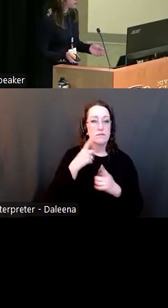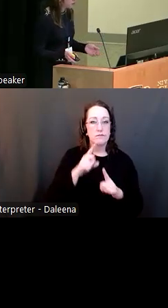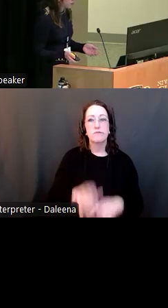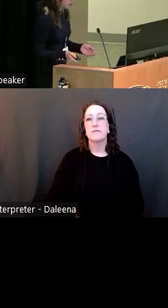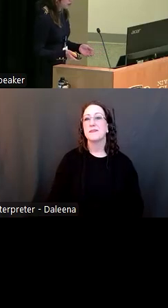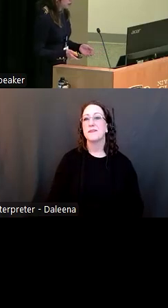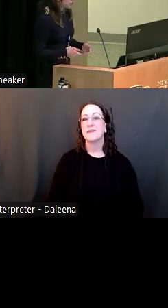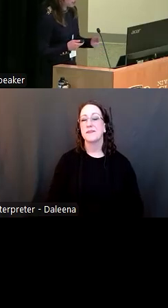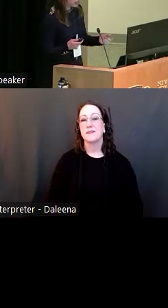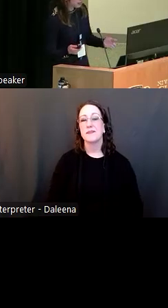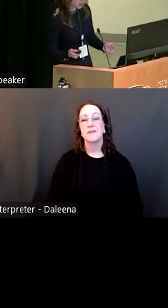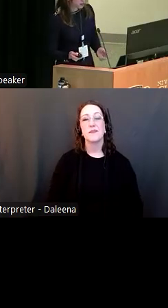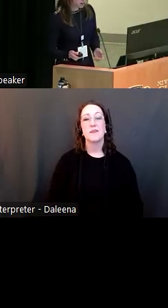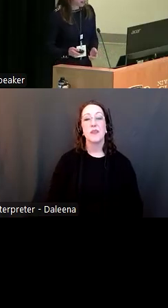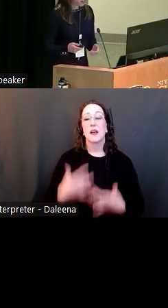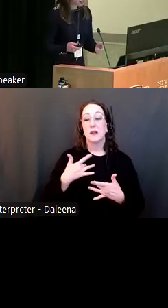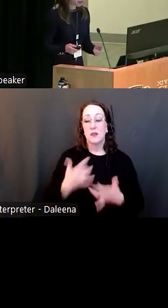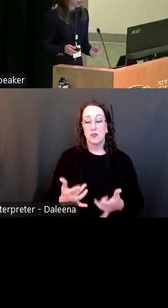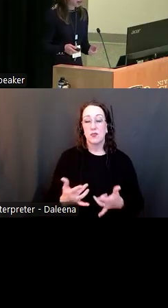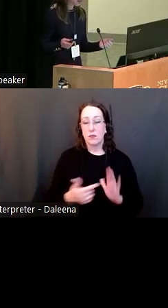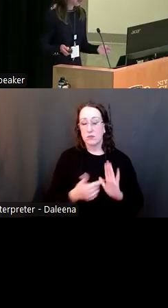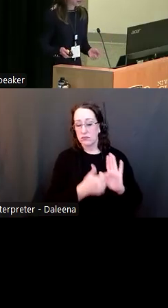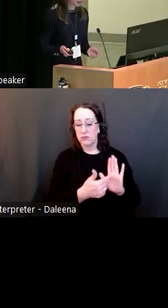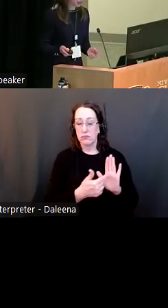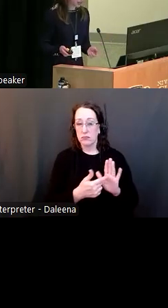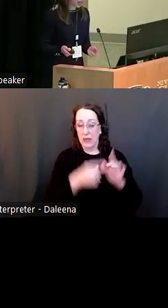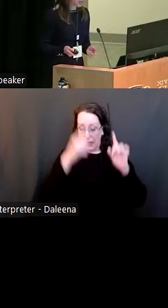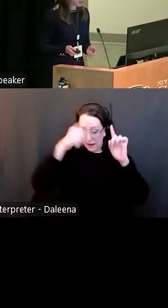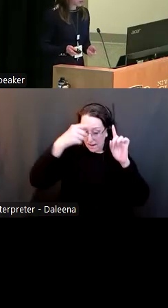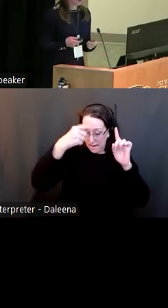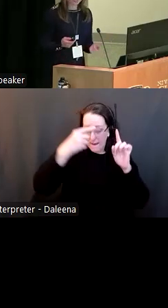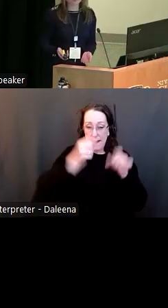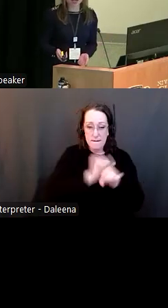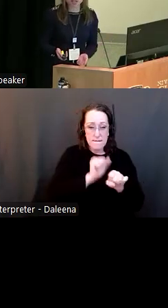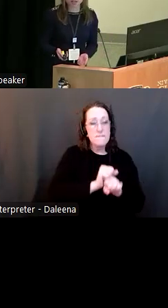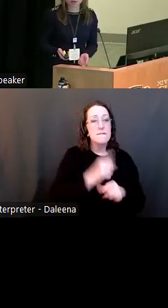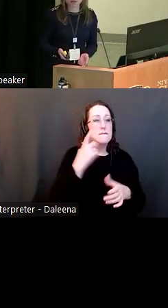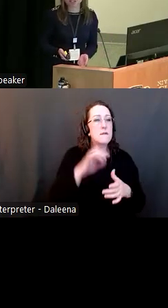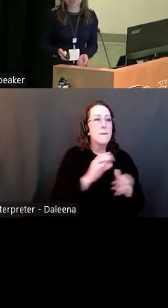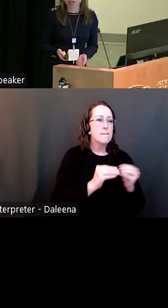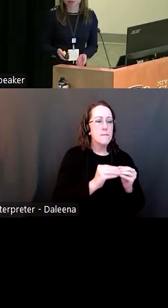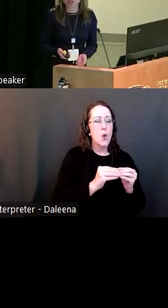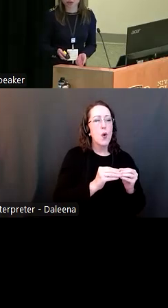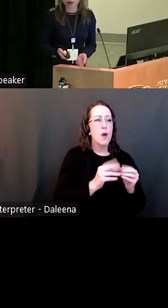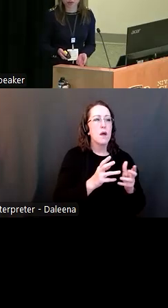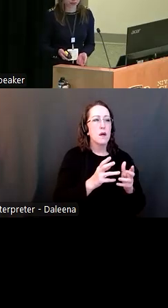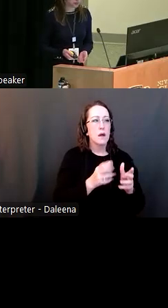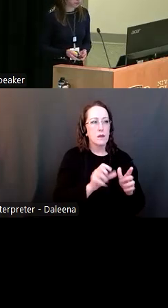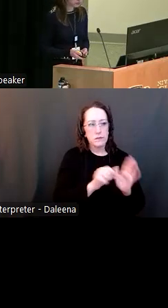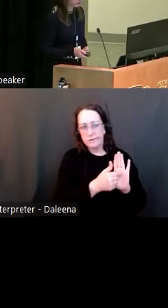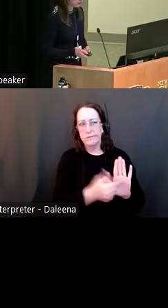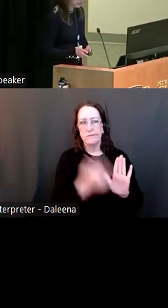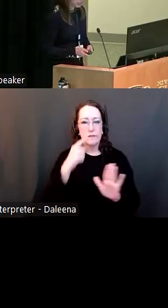overall, these trends suggest that cognitive effort has more implications for functioning than physical effort.